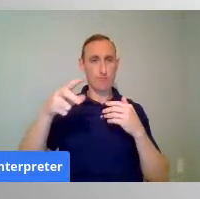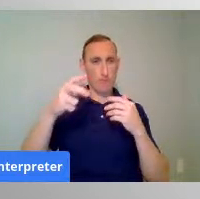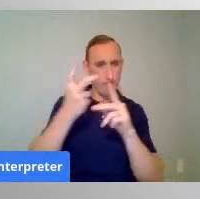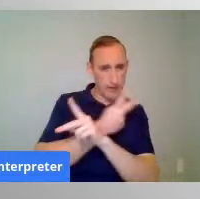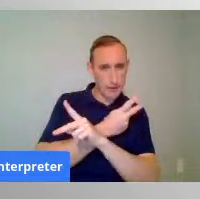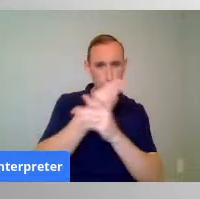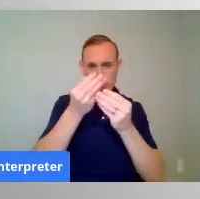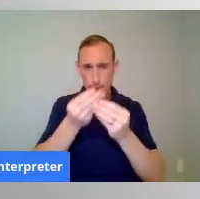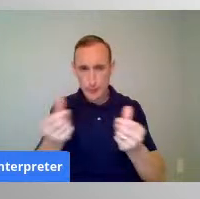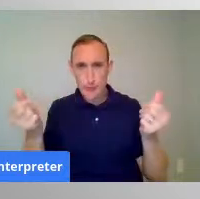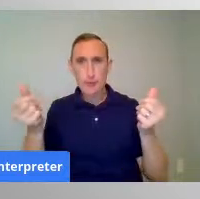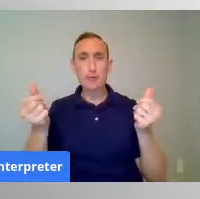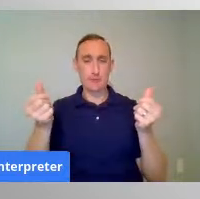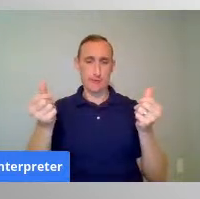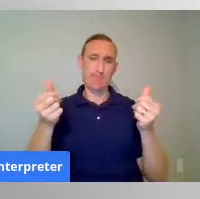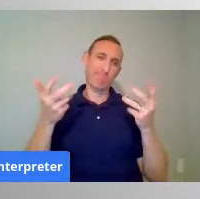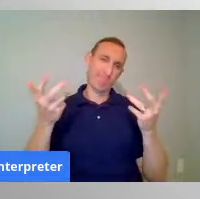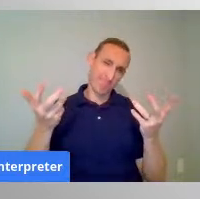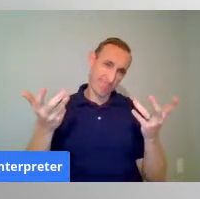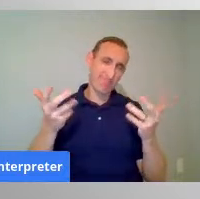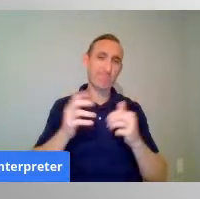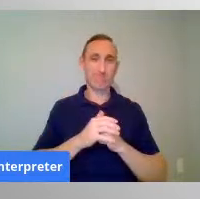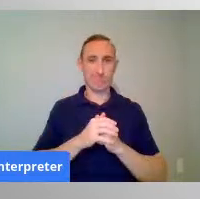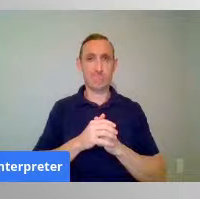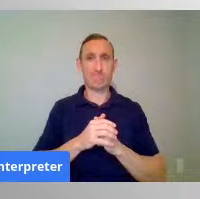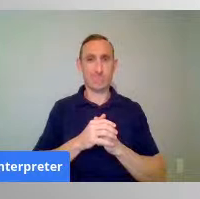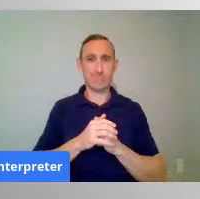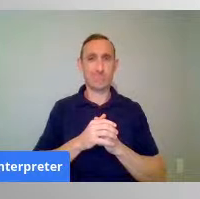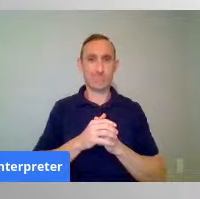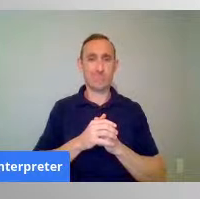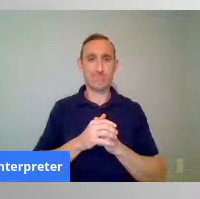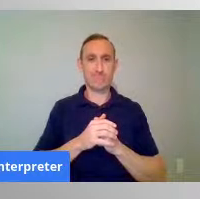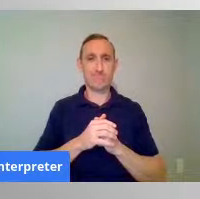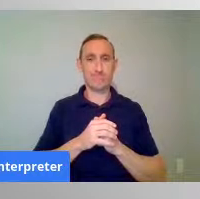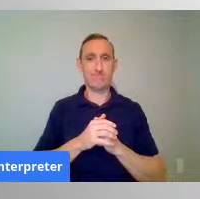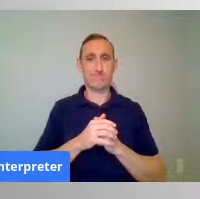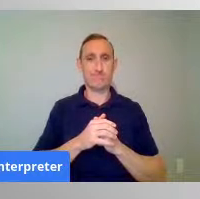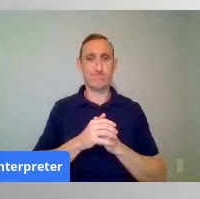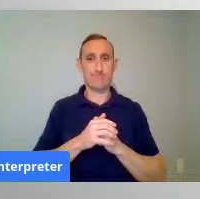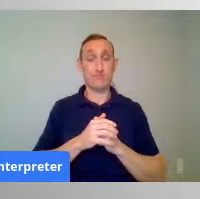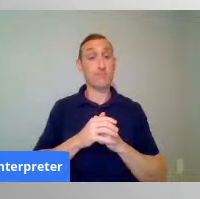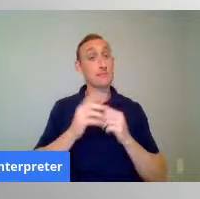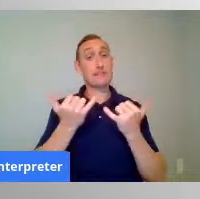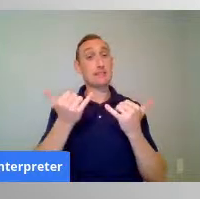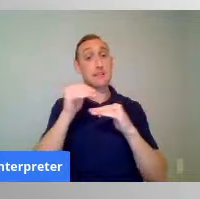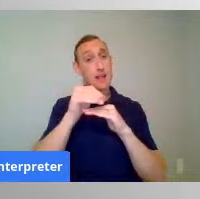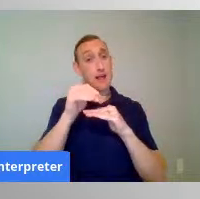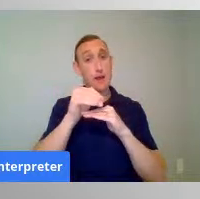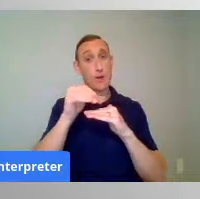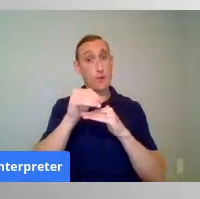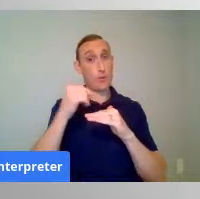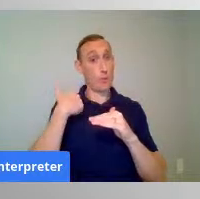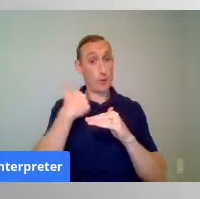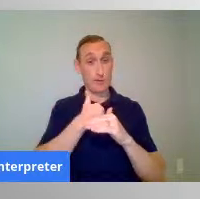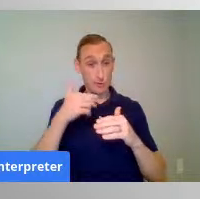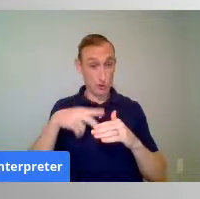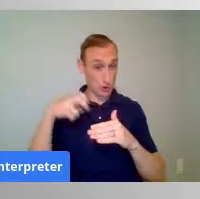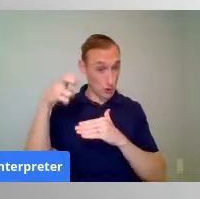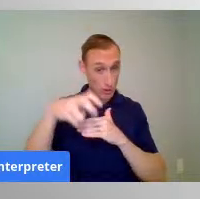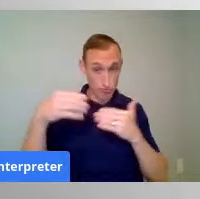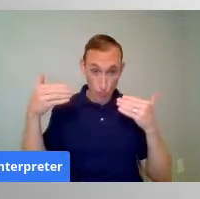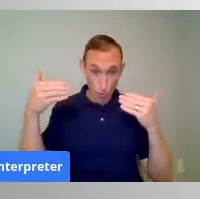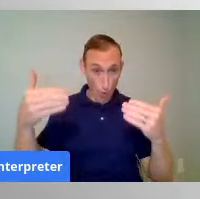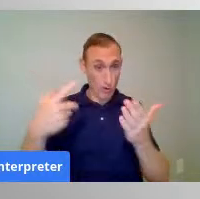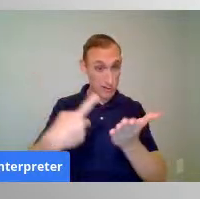who are part of our Harvard Bloomberg team, and so that's some of the things we learned during that initiative. But tonight, we aren't going to jump straight into solutions, but Dr.